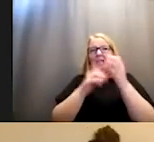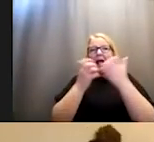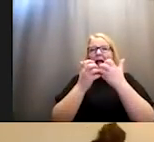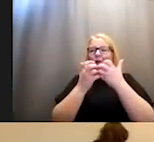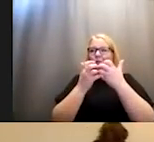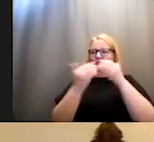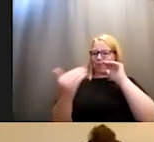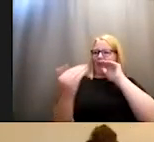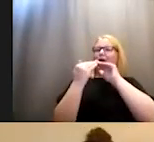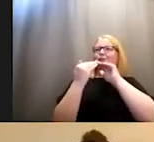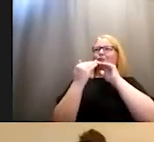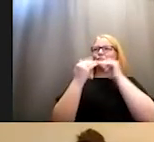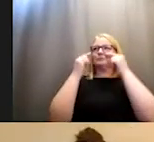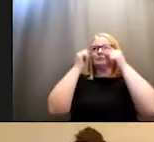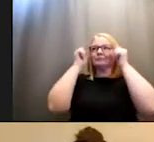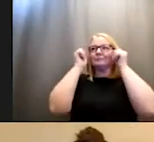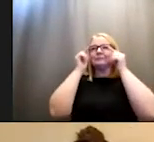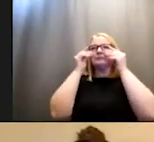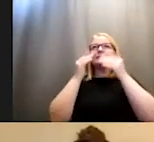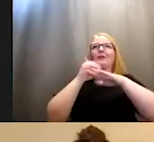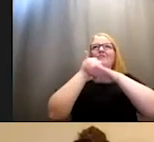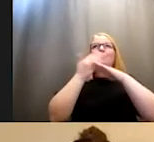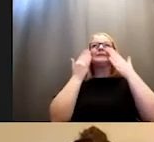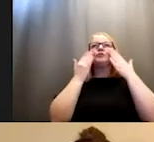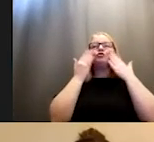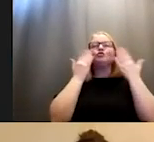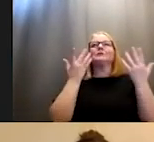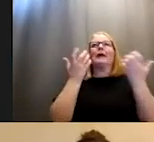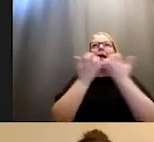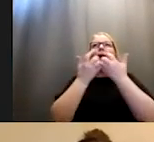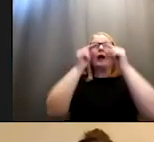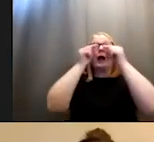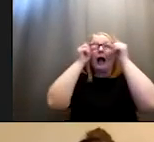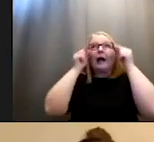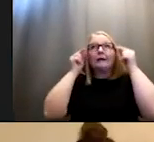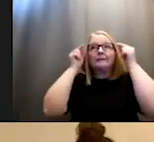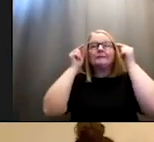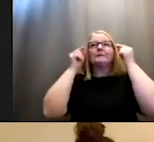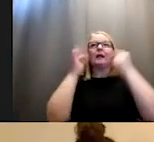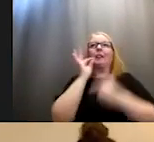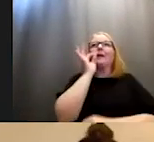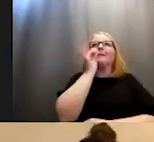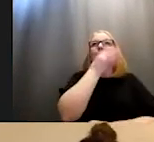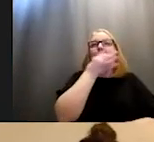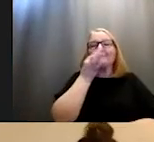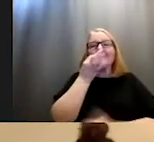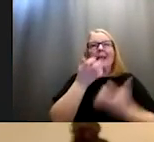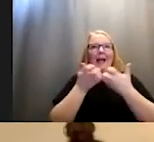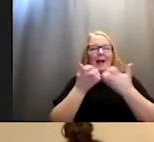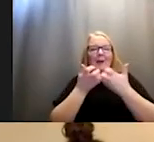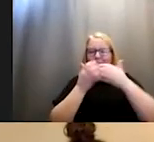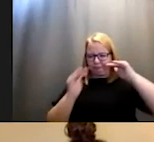from the basics of the foundation, how to create the eyes, how to create the lips, to create the whole